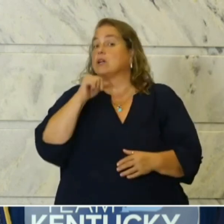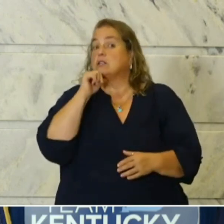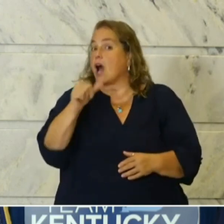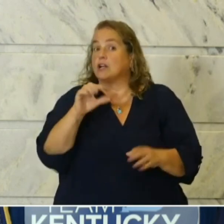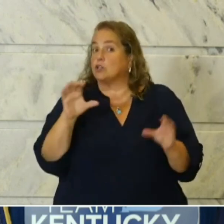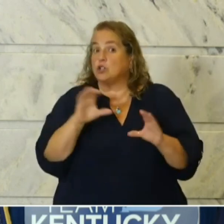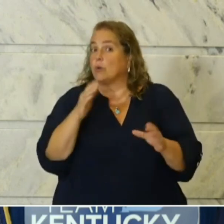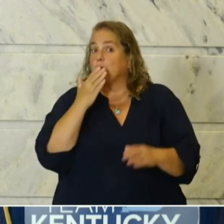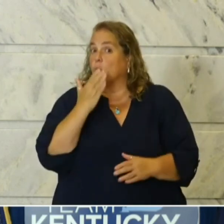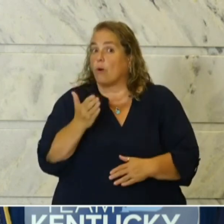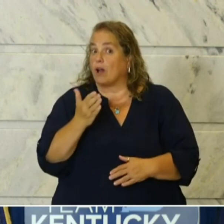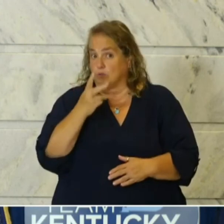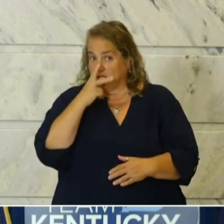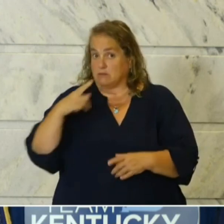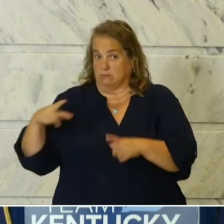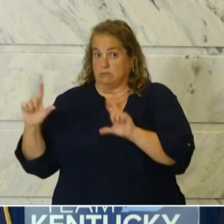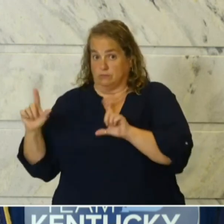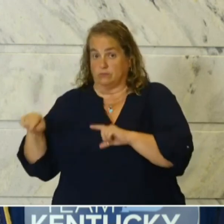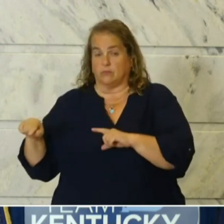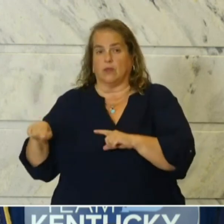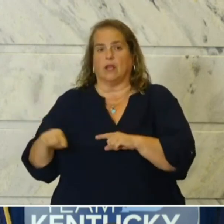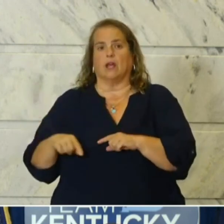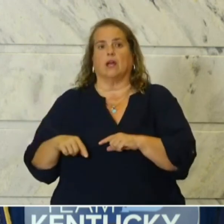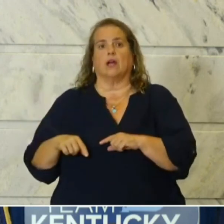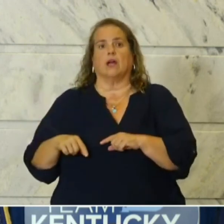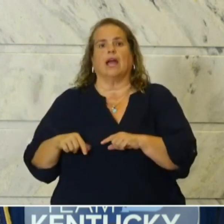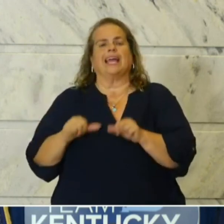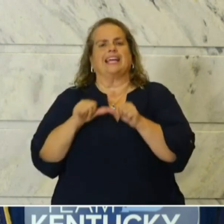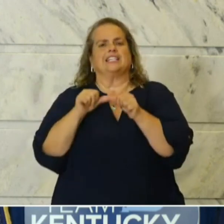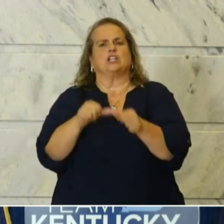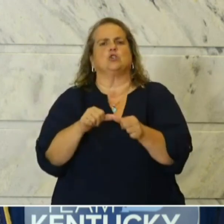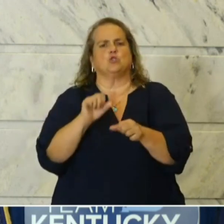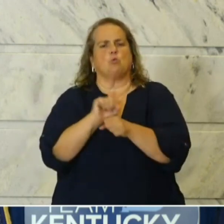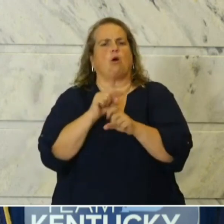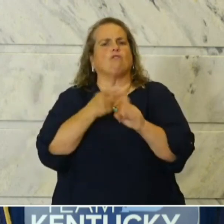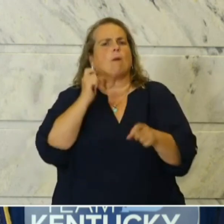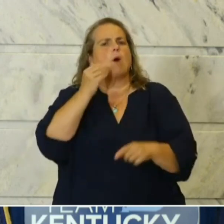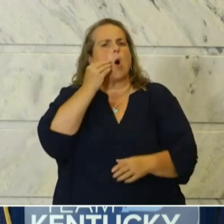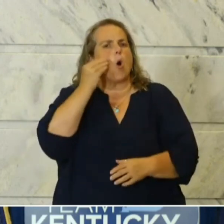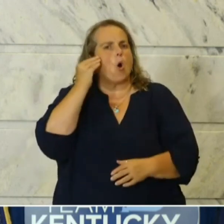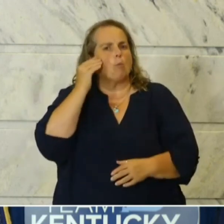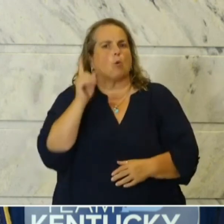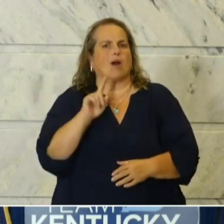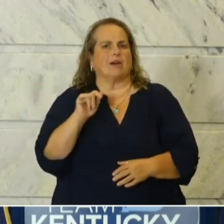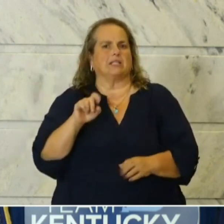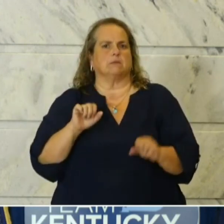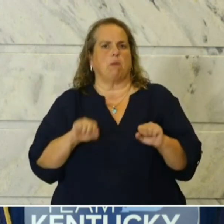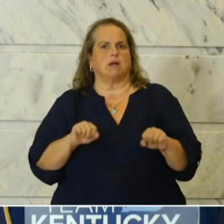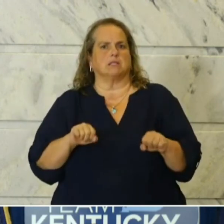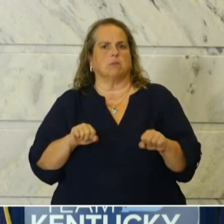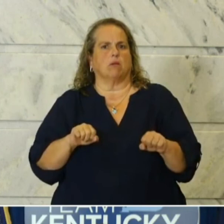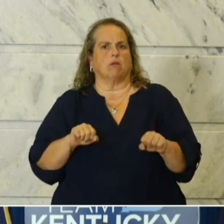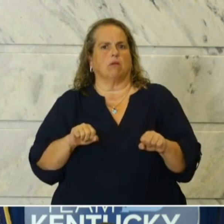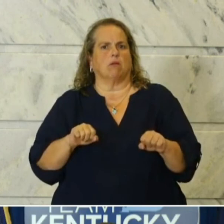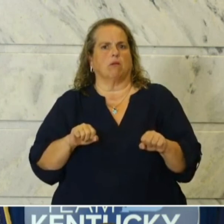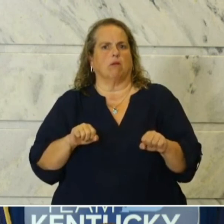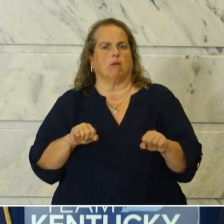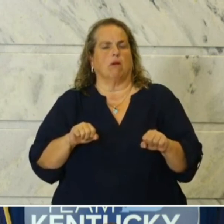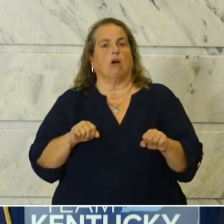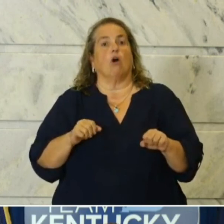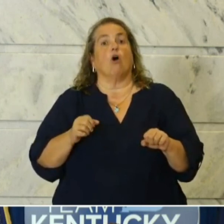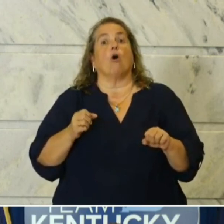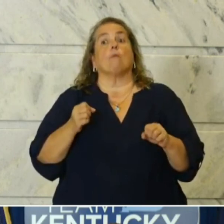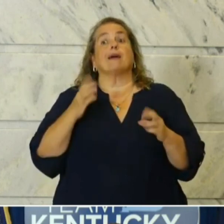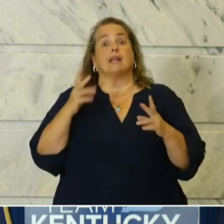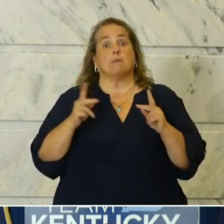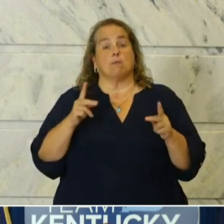well is continuing telework where possible. I think the further that we've gotten into this virus, the more people have tried to pull